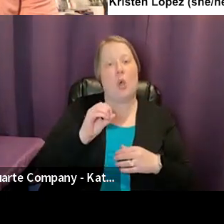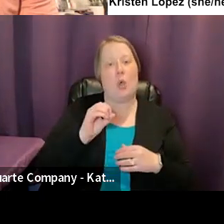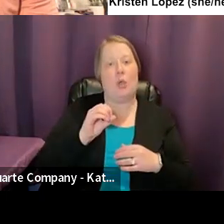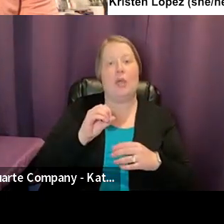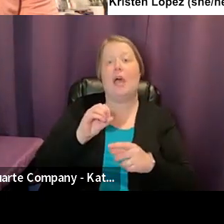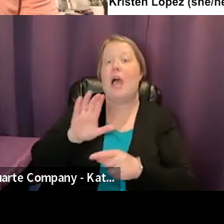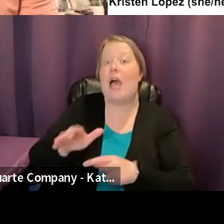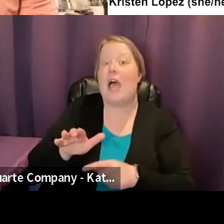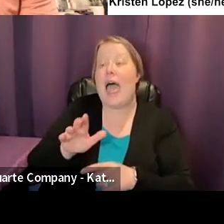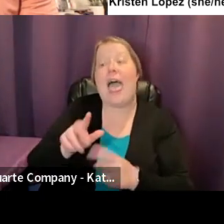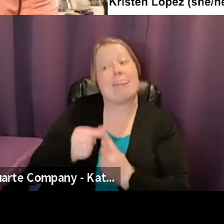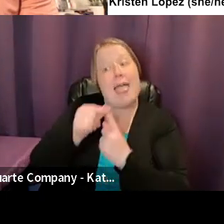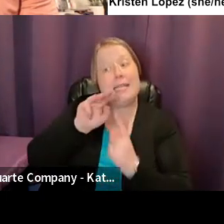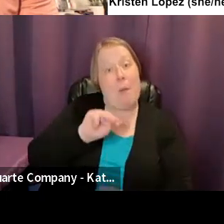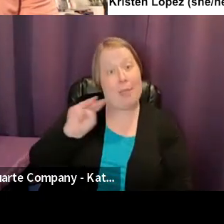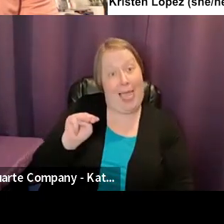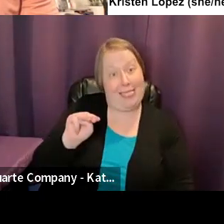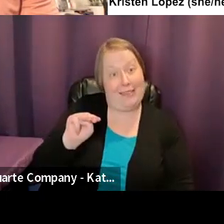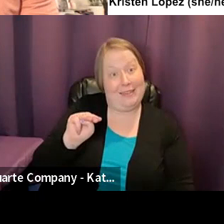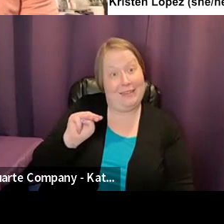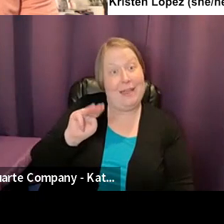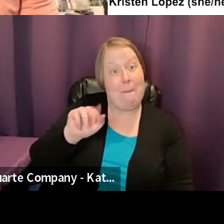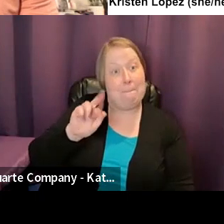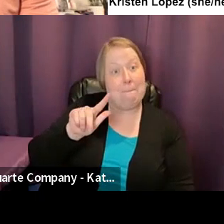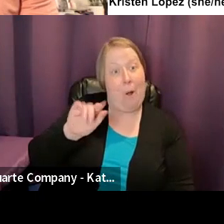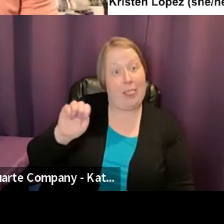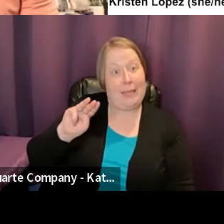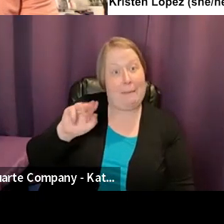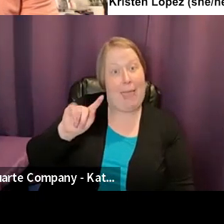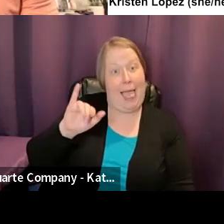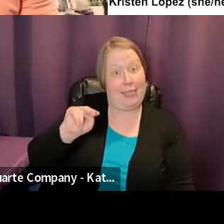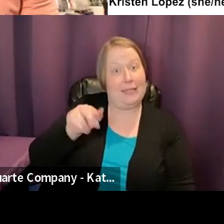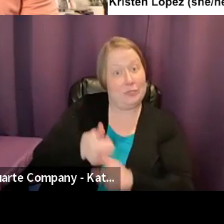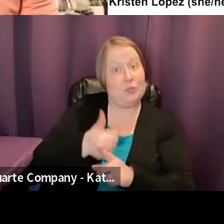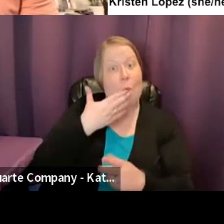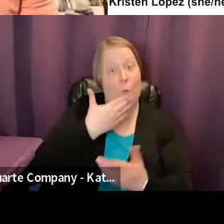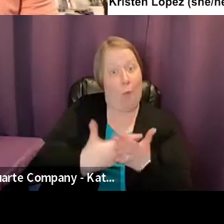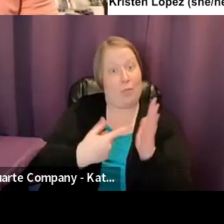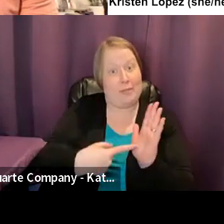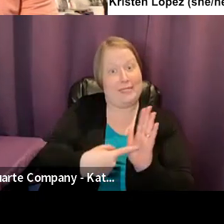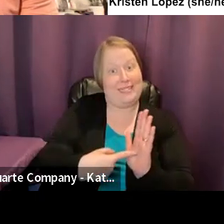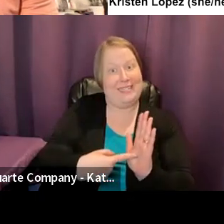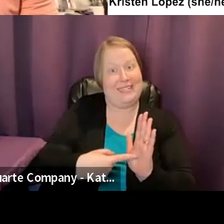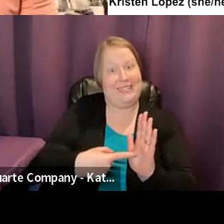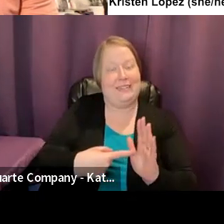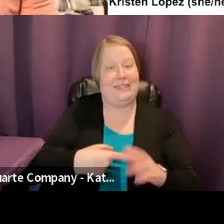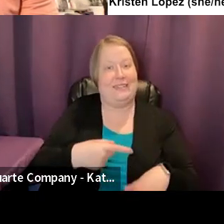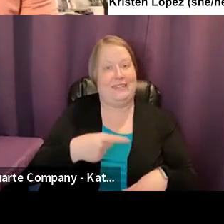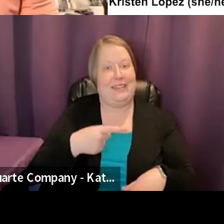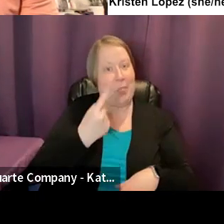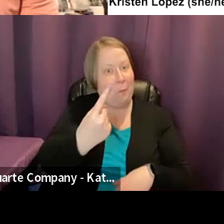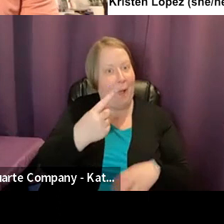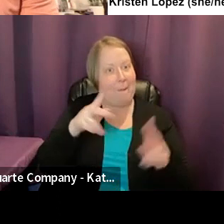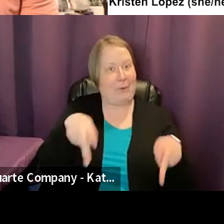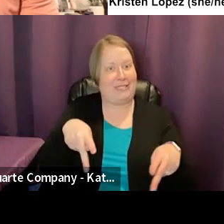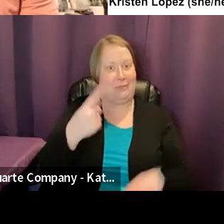it's Marley Matlin. He's well represented. And that's really like tokenized. The one person, right? The one